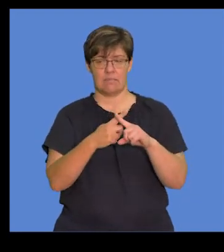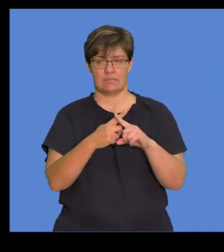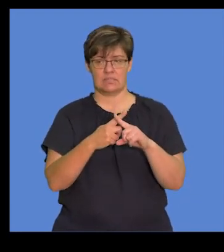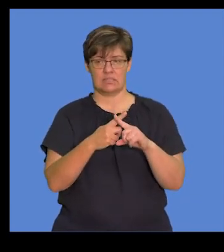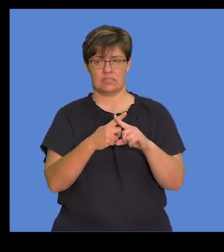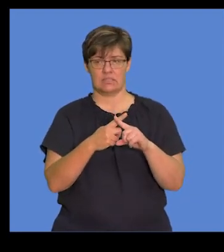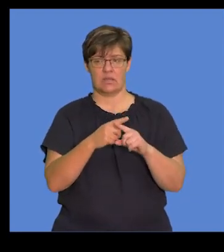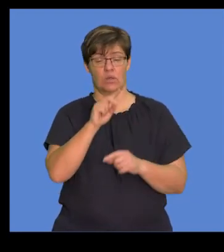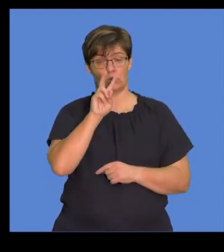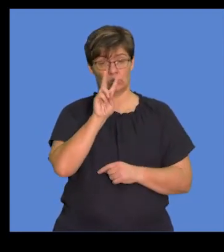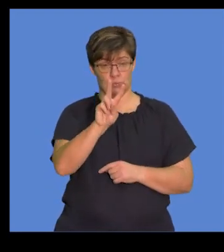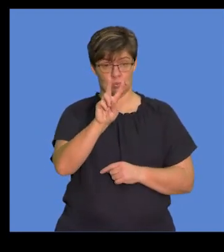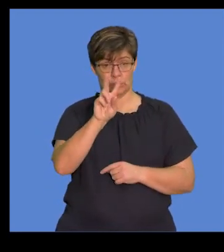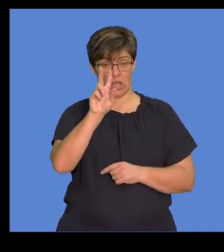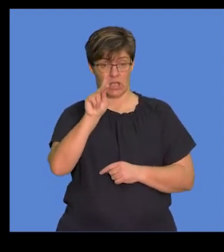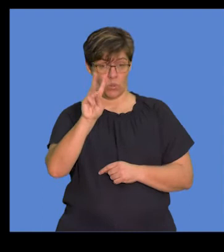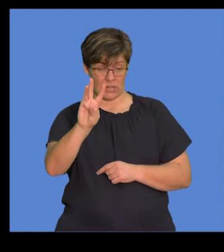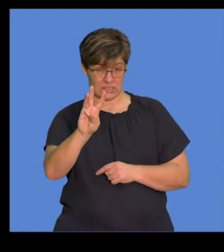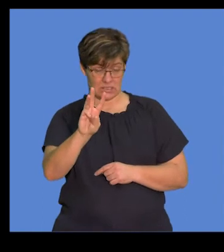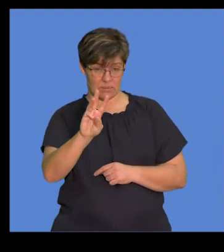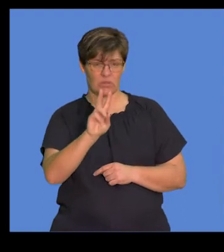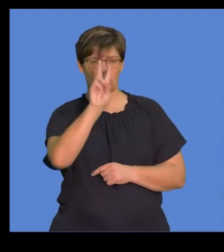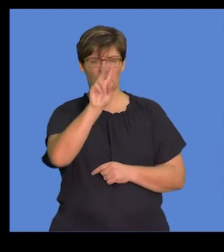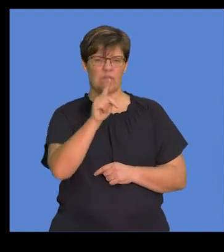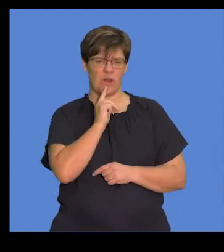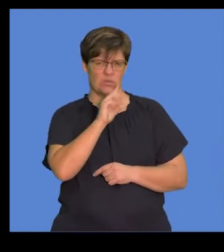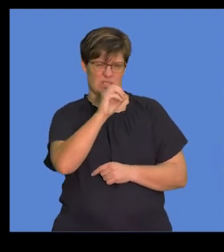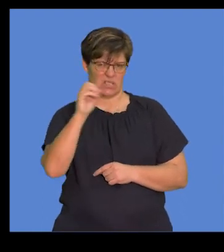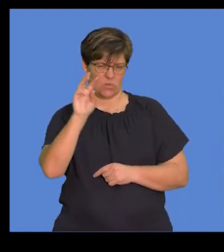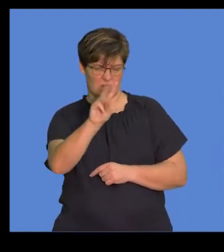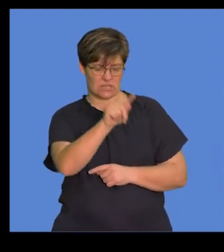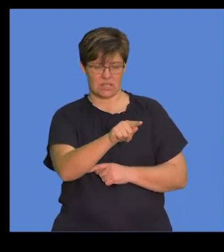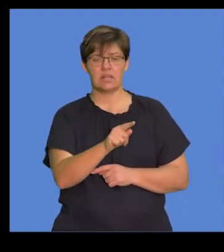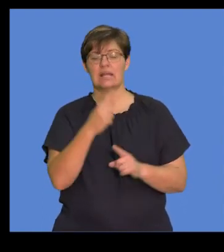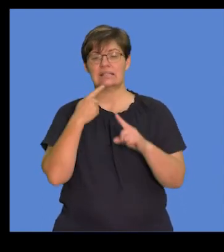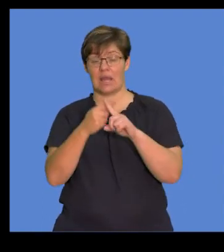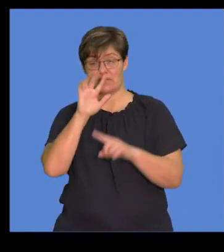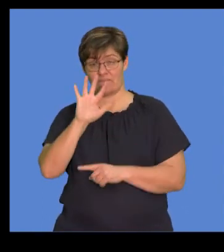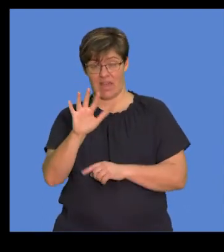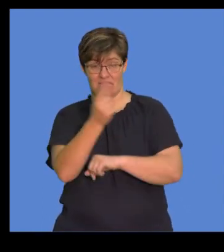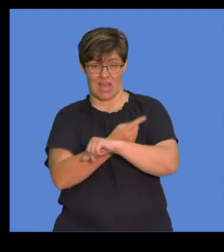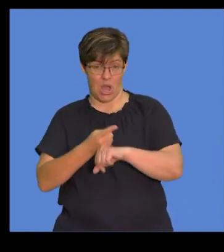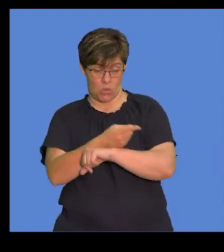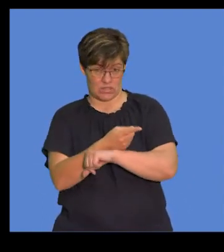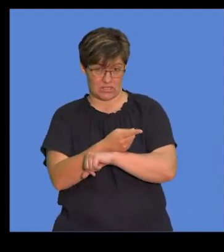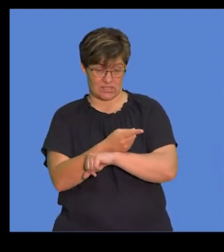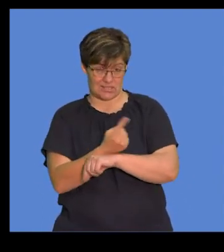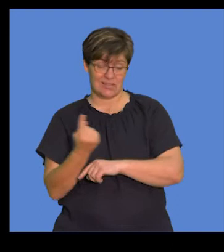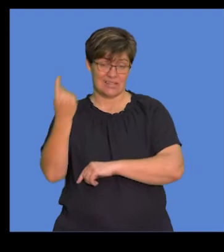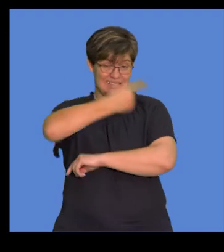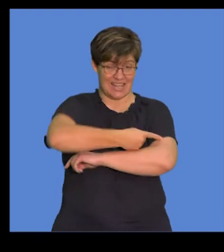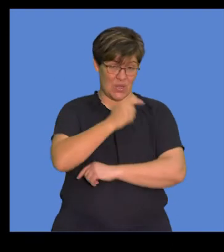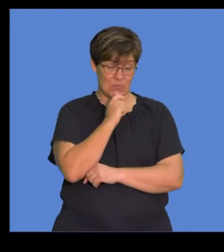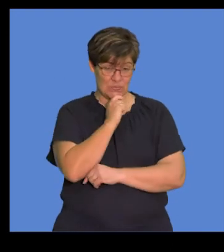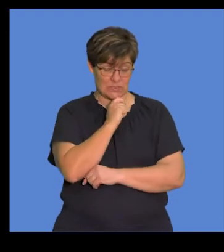okay, multiplied by the 2 kilowatts, which comes from the 2,000 watts, multiplied by the 5 hours that is